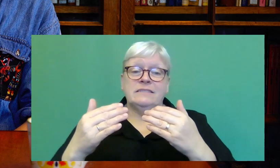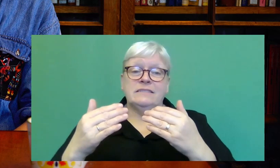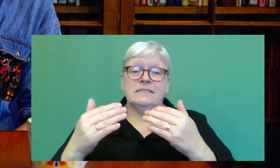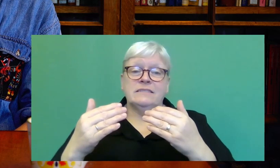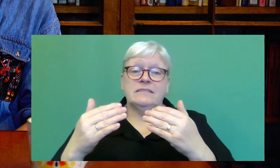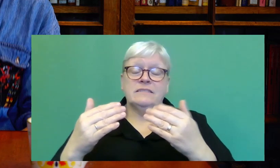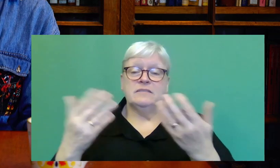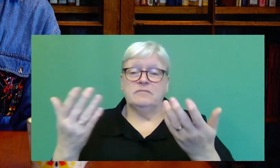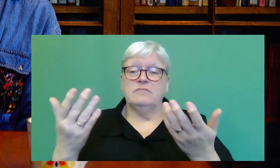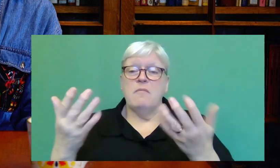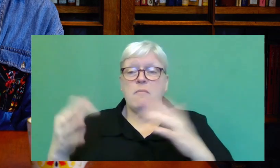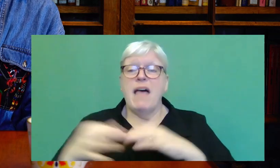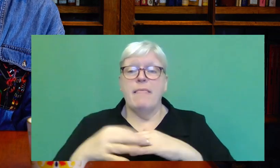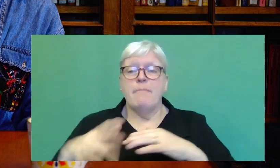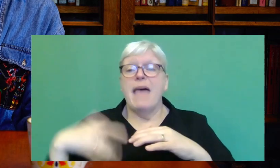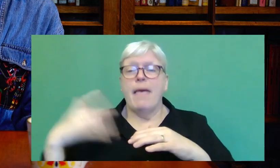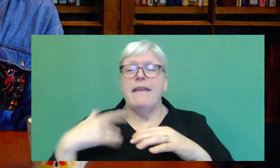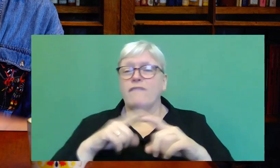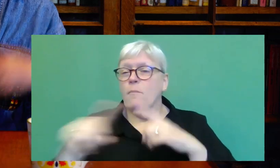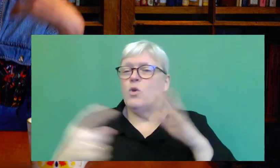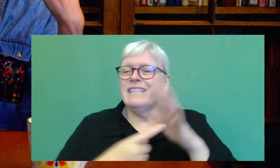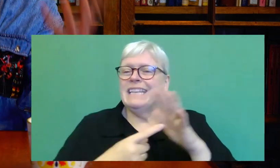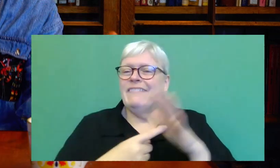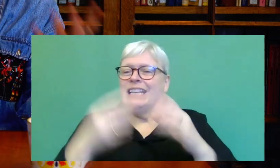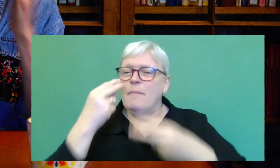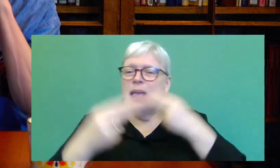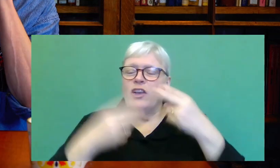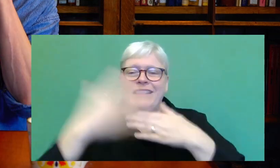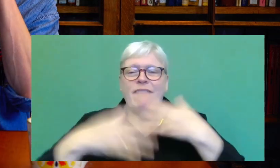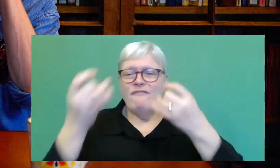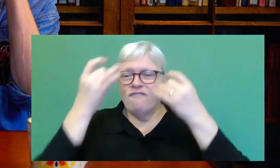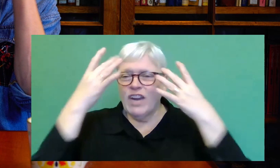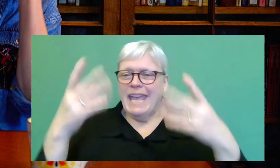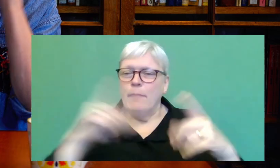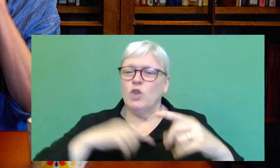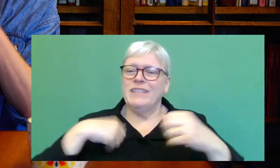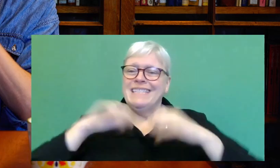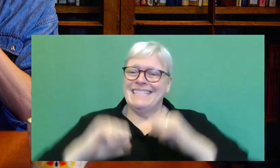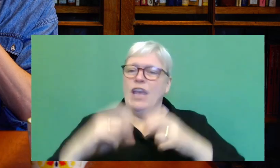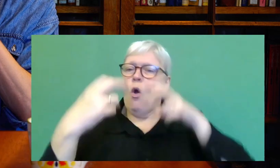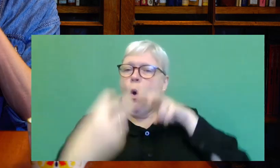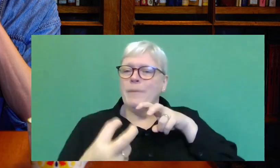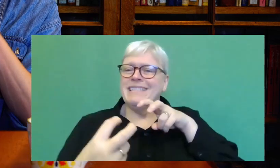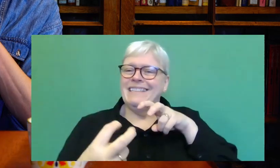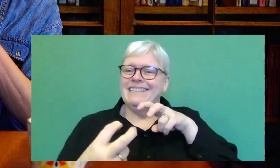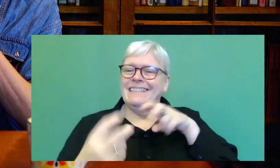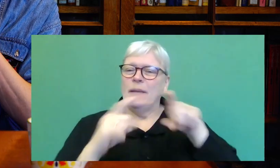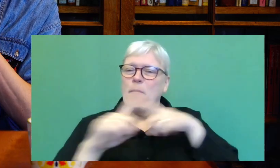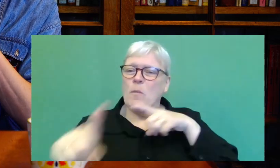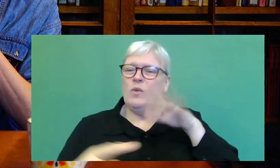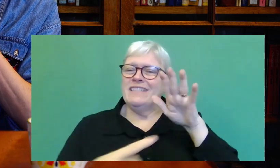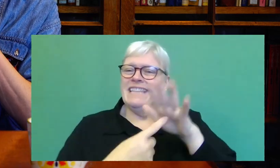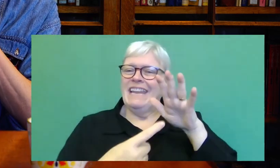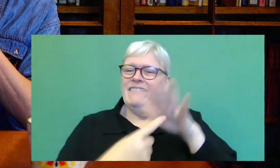most significant meals, because I'll have been sitting opposite some of the most significant people in my life as well. And I think it's one of